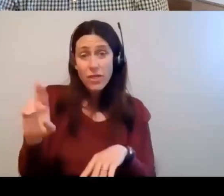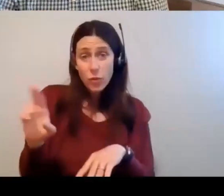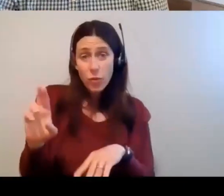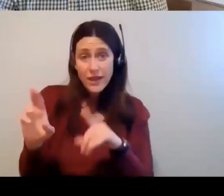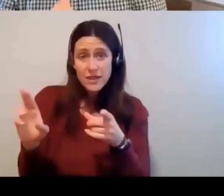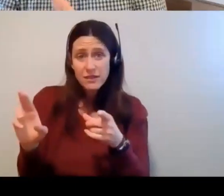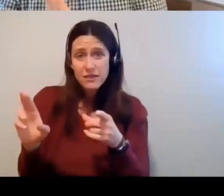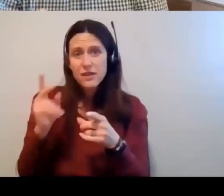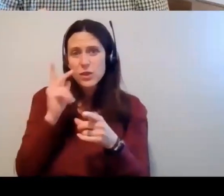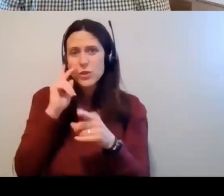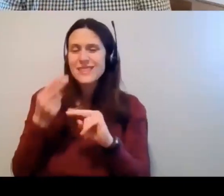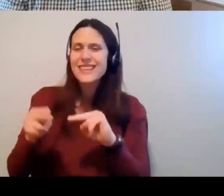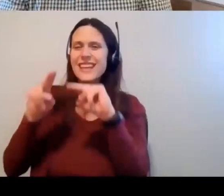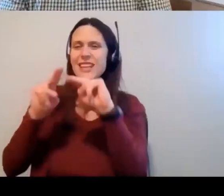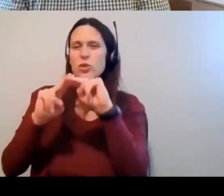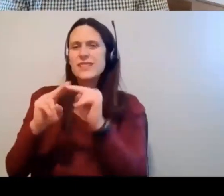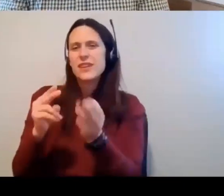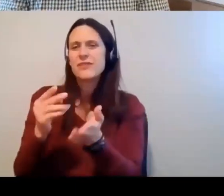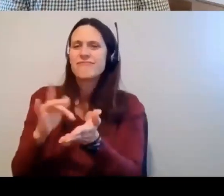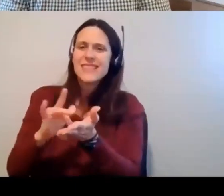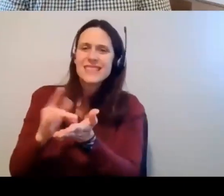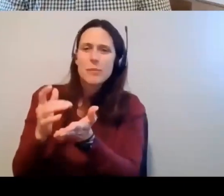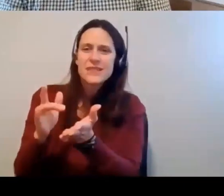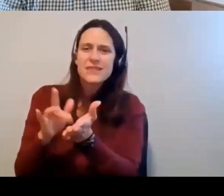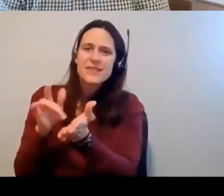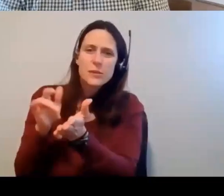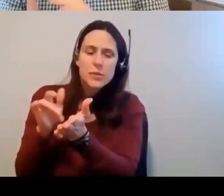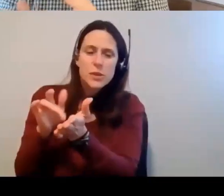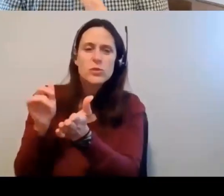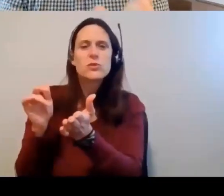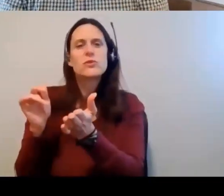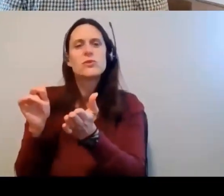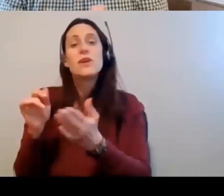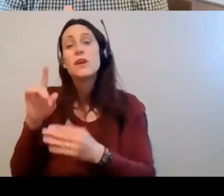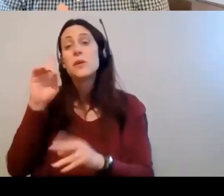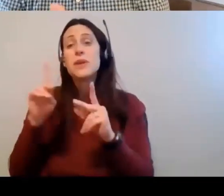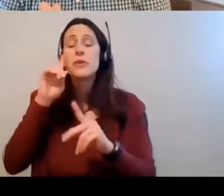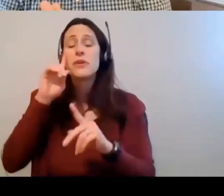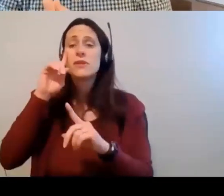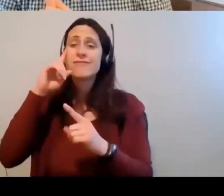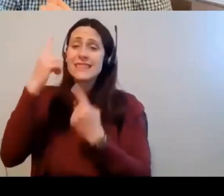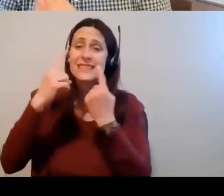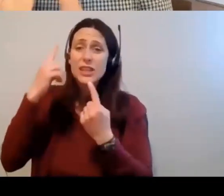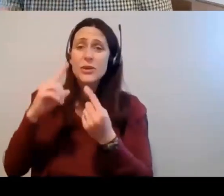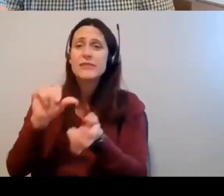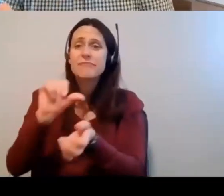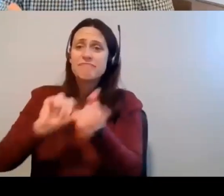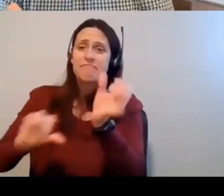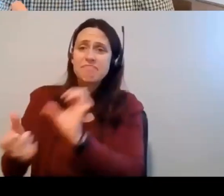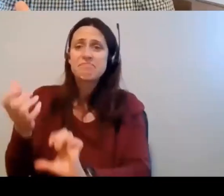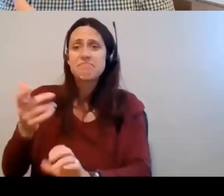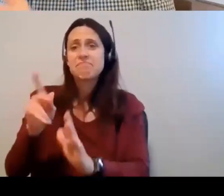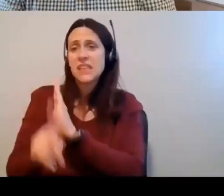started substance use and the serious consideration of suicidality or suicide ideation. I think those